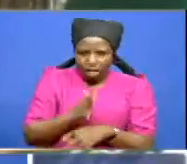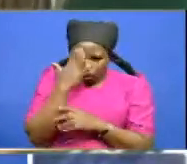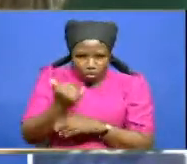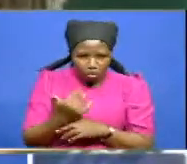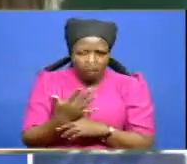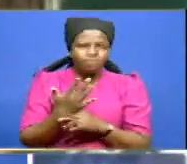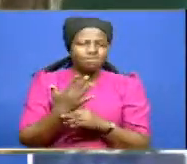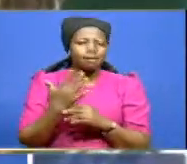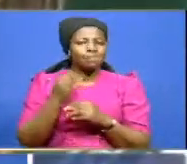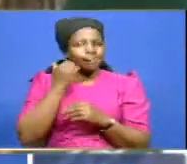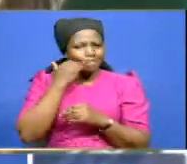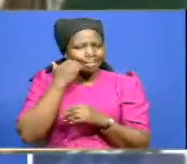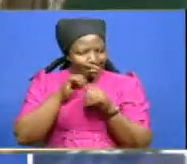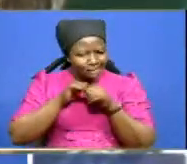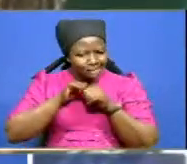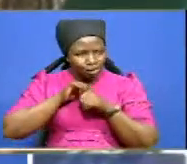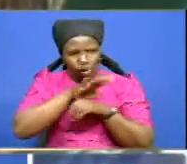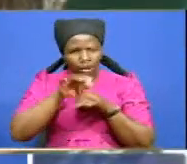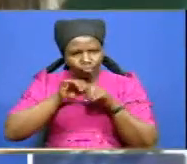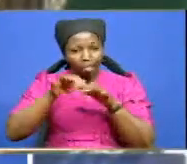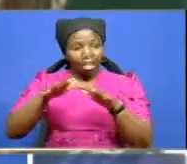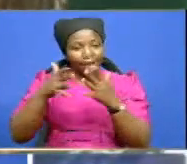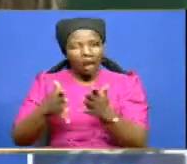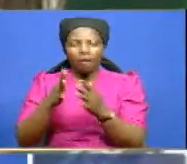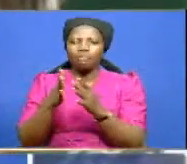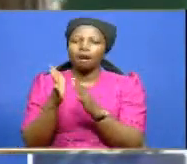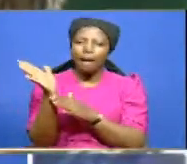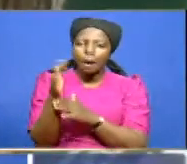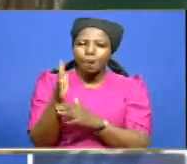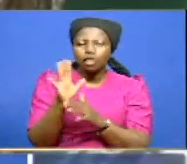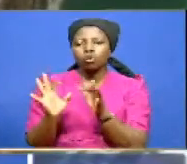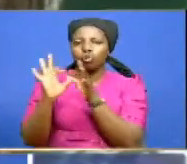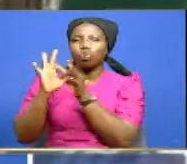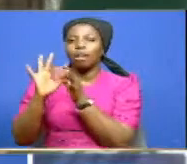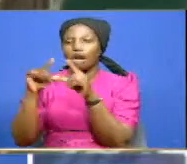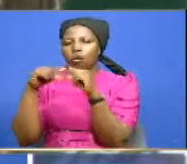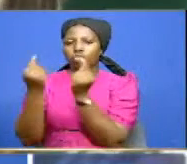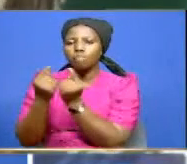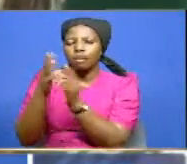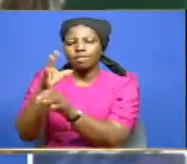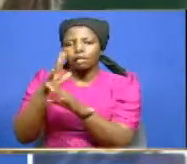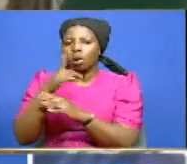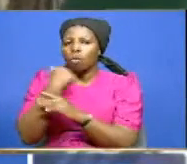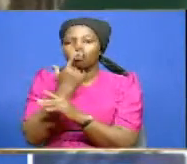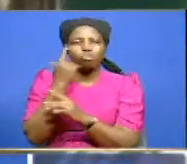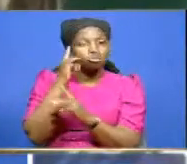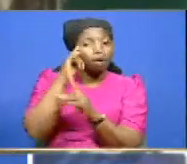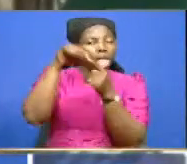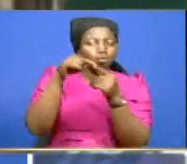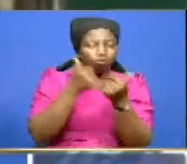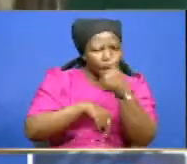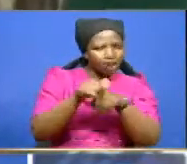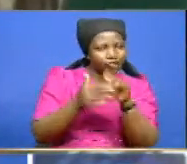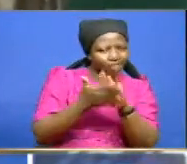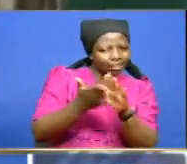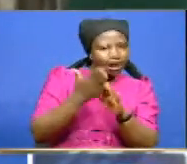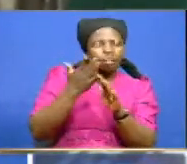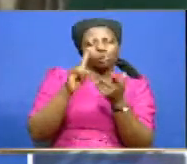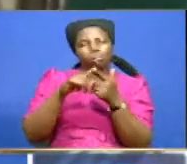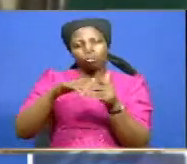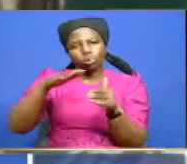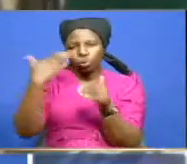embassy joins the bandwagon of stakeholders that seek to expedite action on silencing the guns